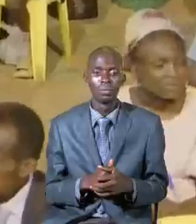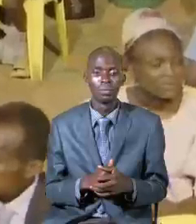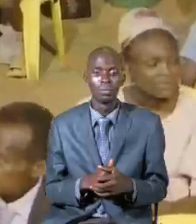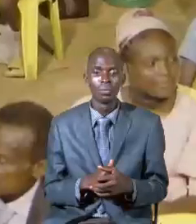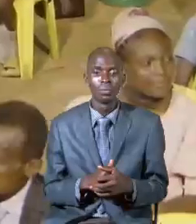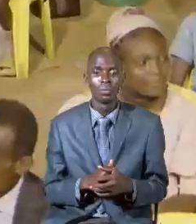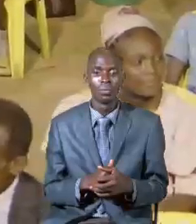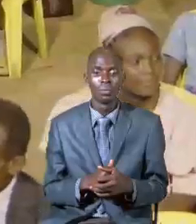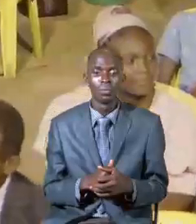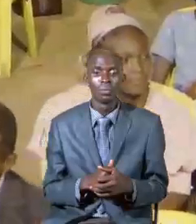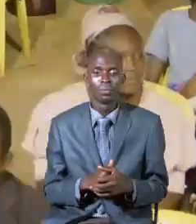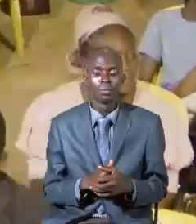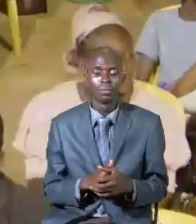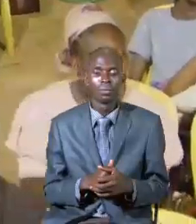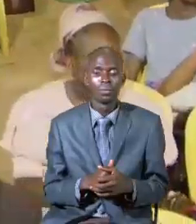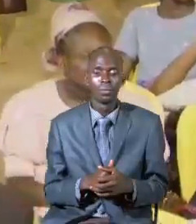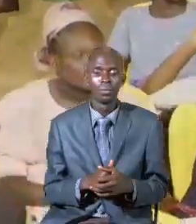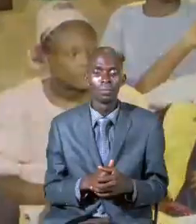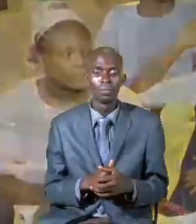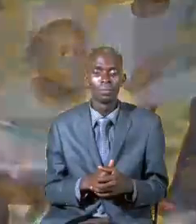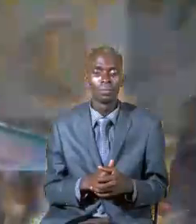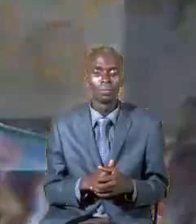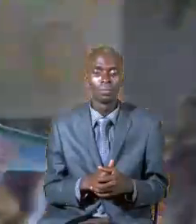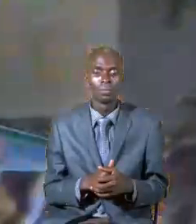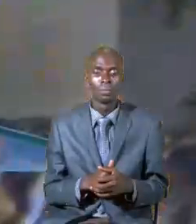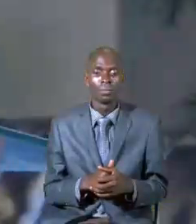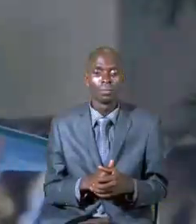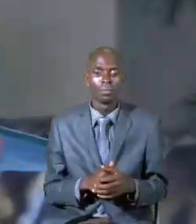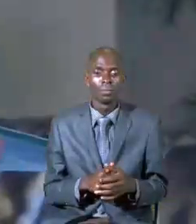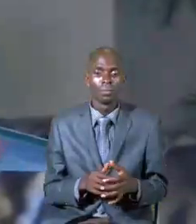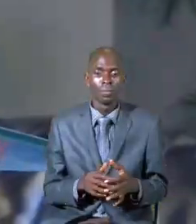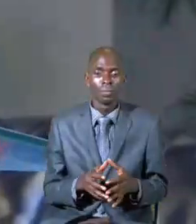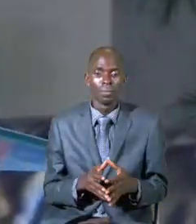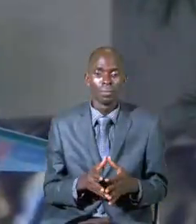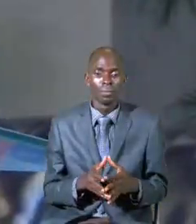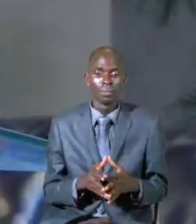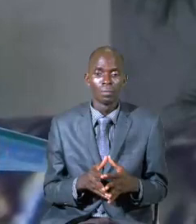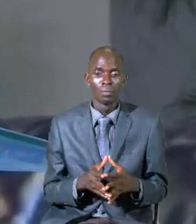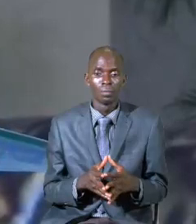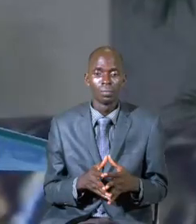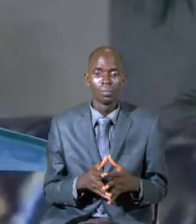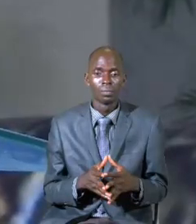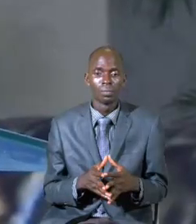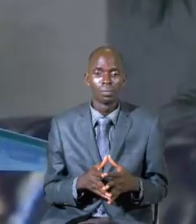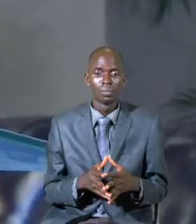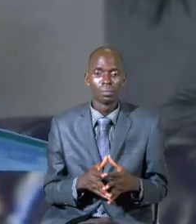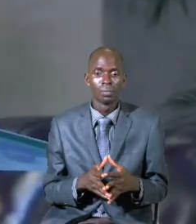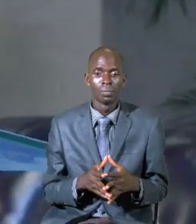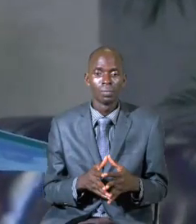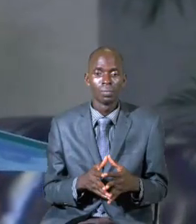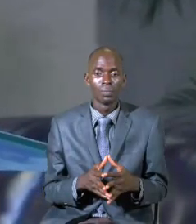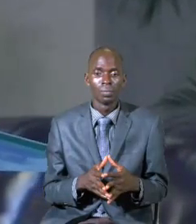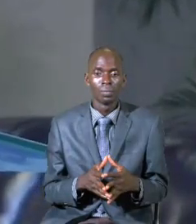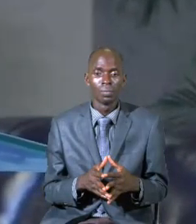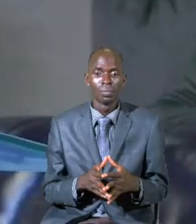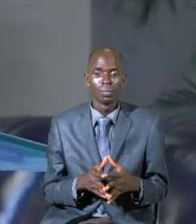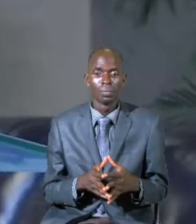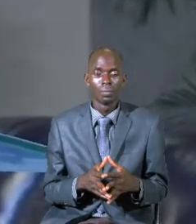Now, I bring you to the platform of faith. And that faith will